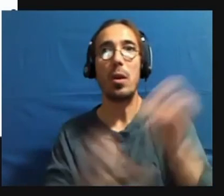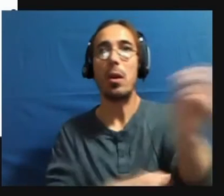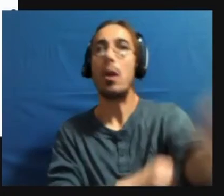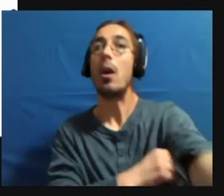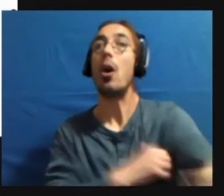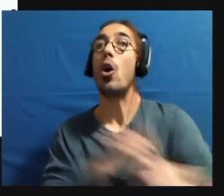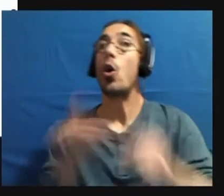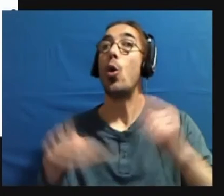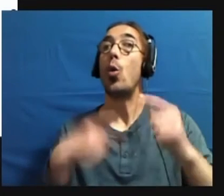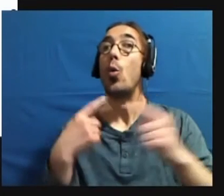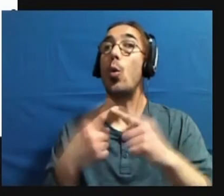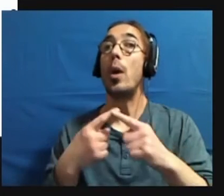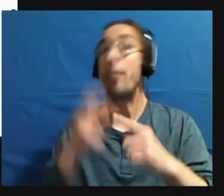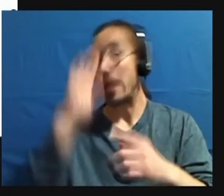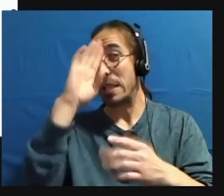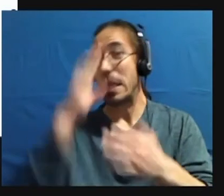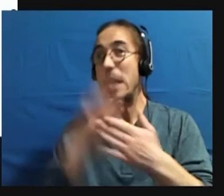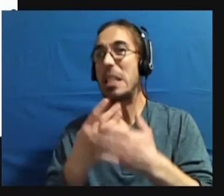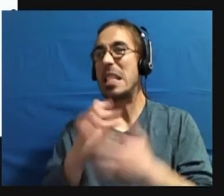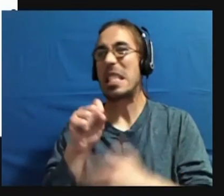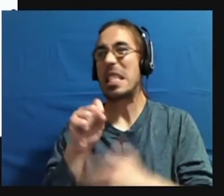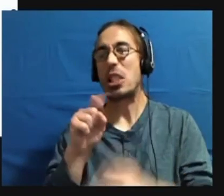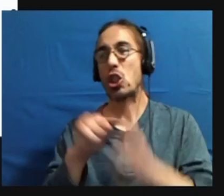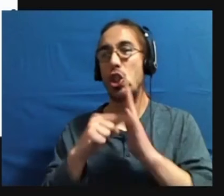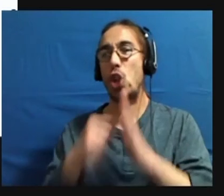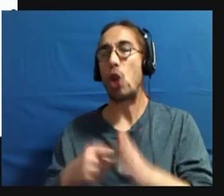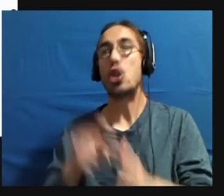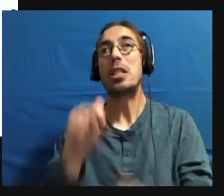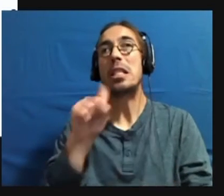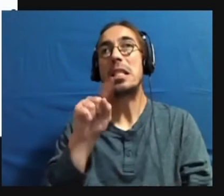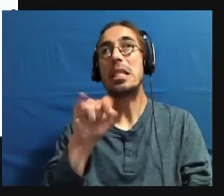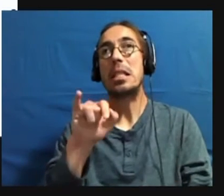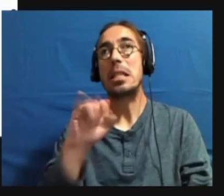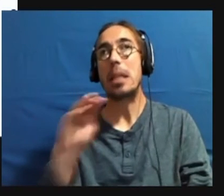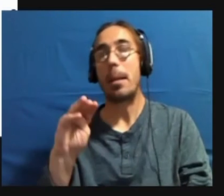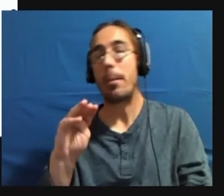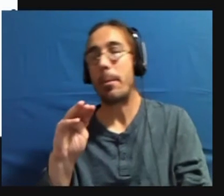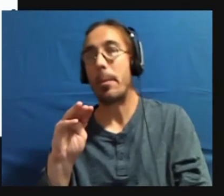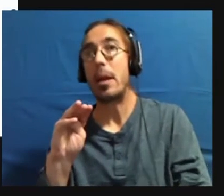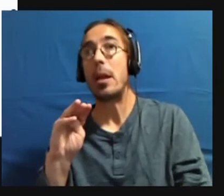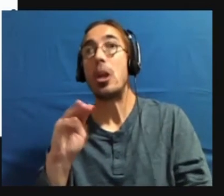son's stimming starts, he is first very happy,